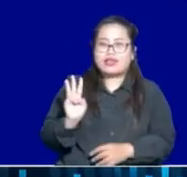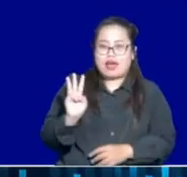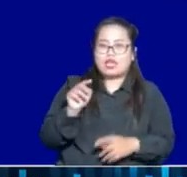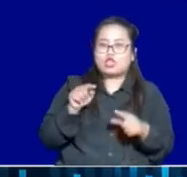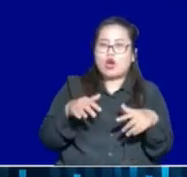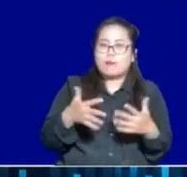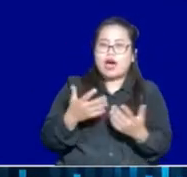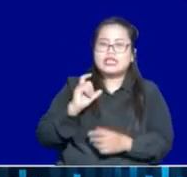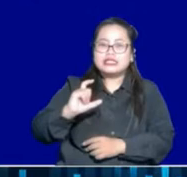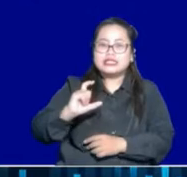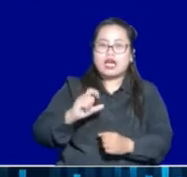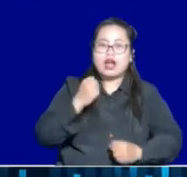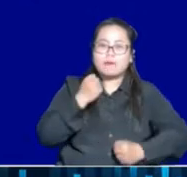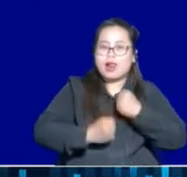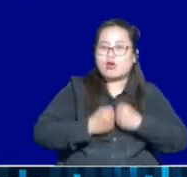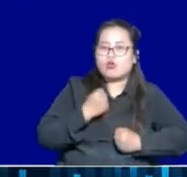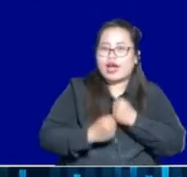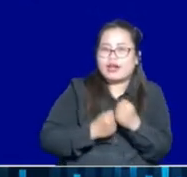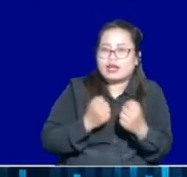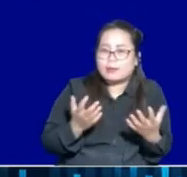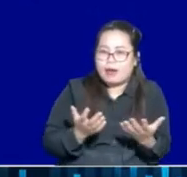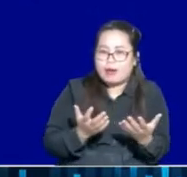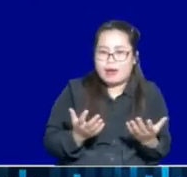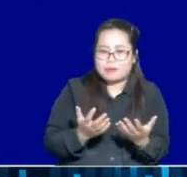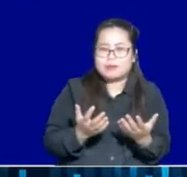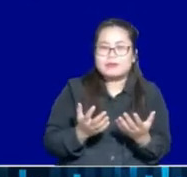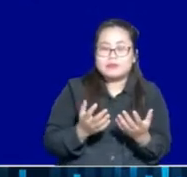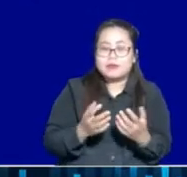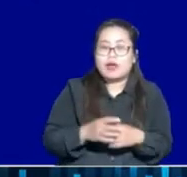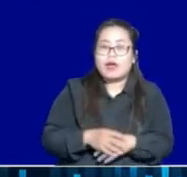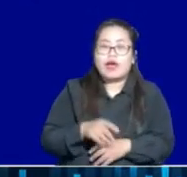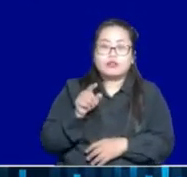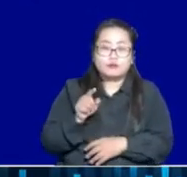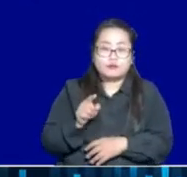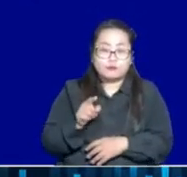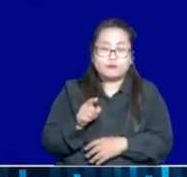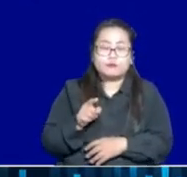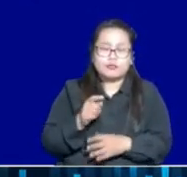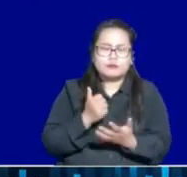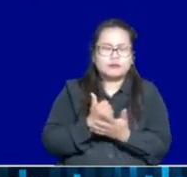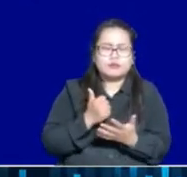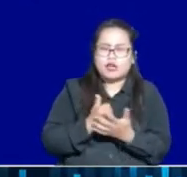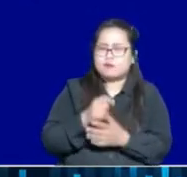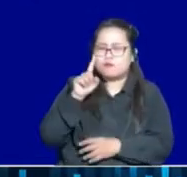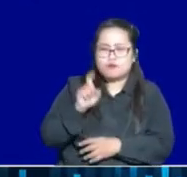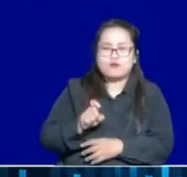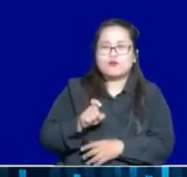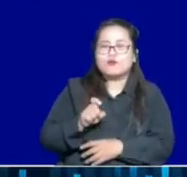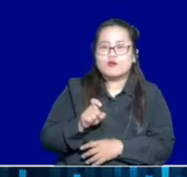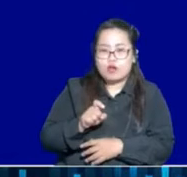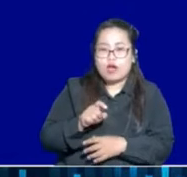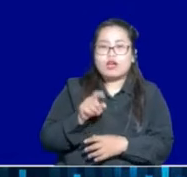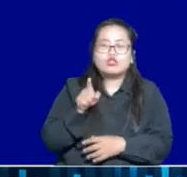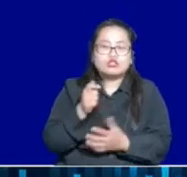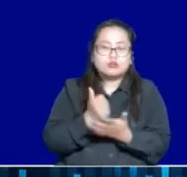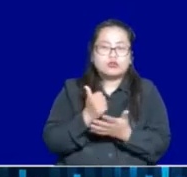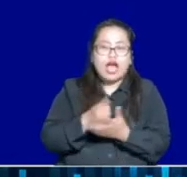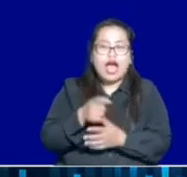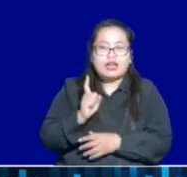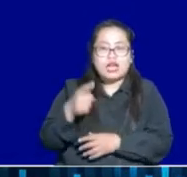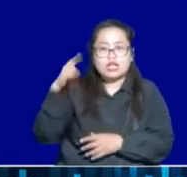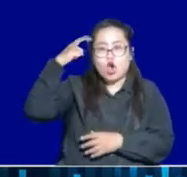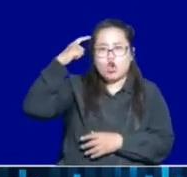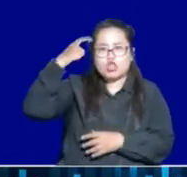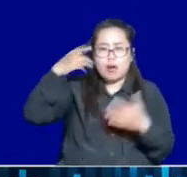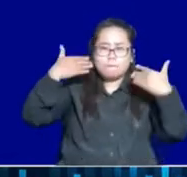in brains, and it's very, very hard to move into brains. And to illustrate that, I'm going to just show you here the